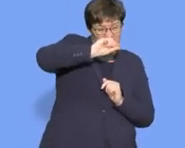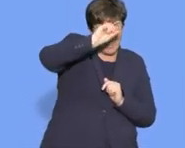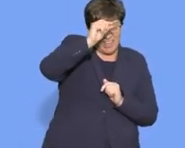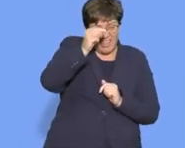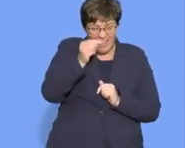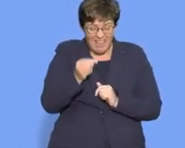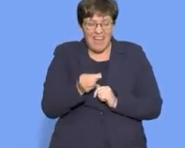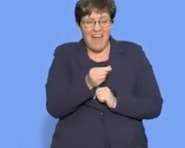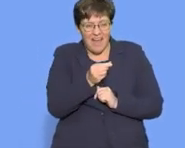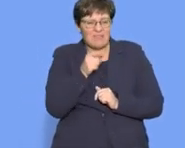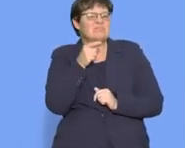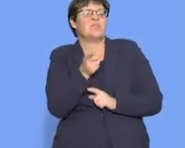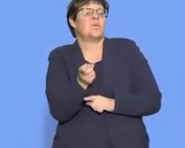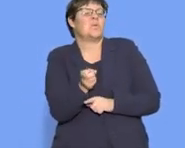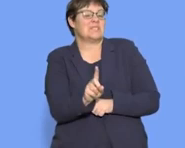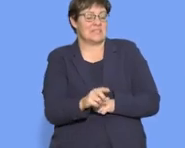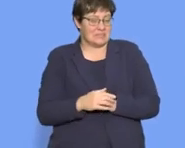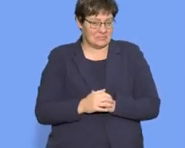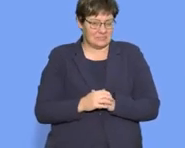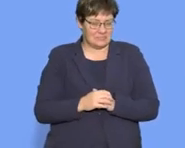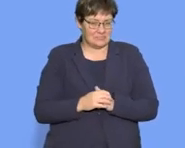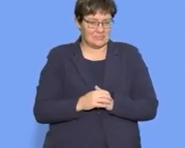walls they actually are.